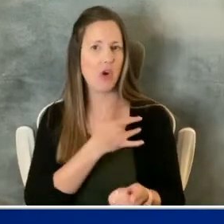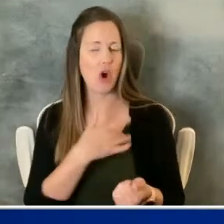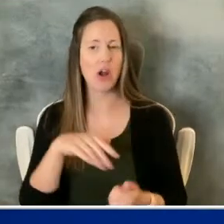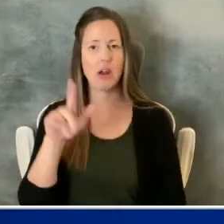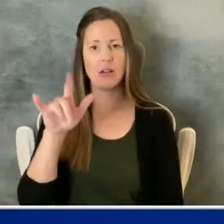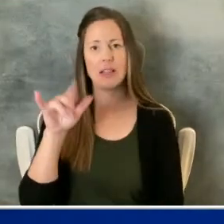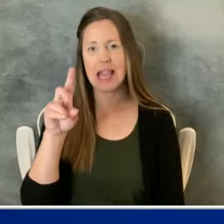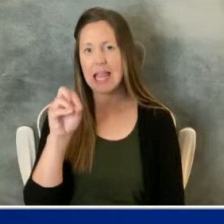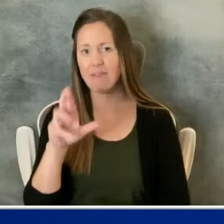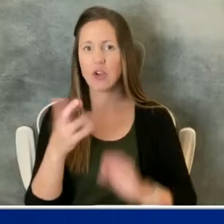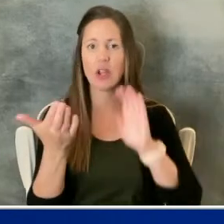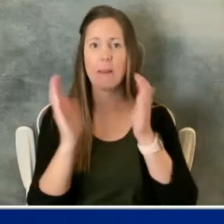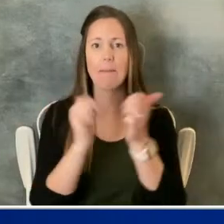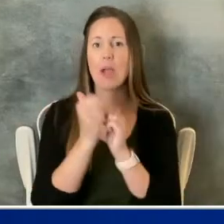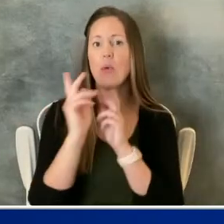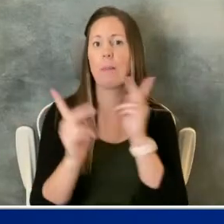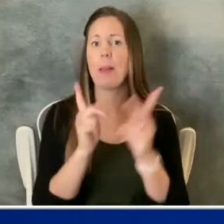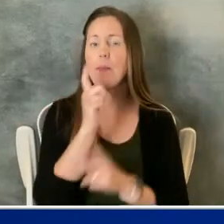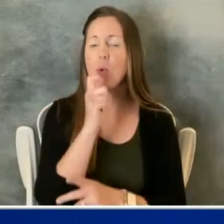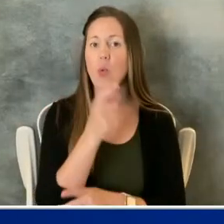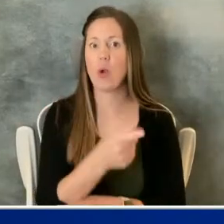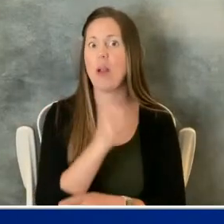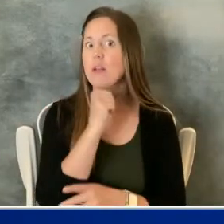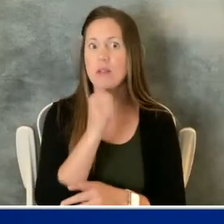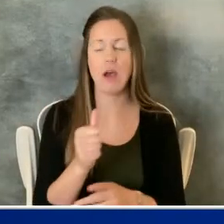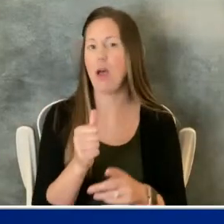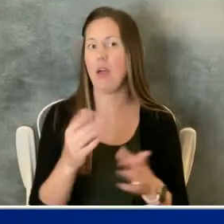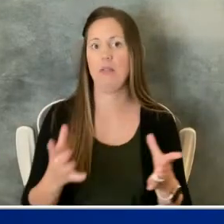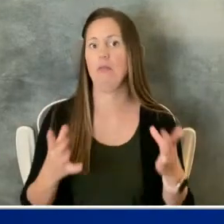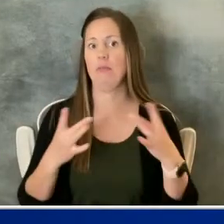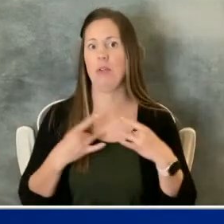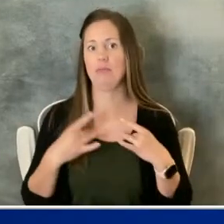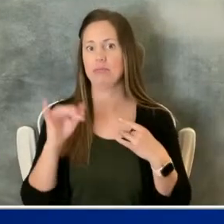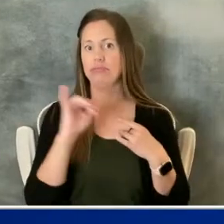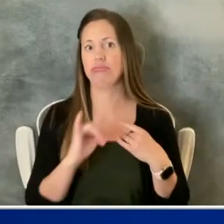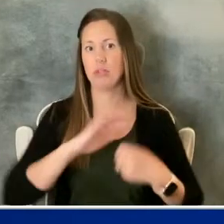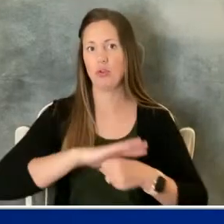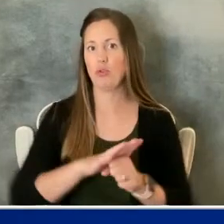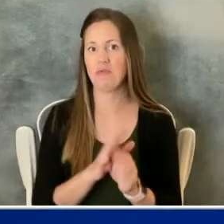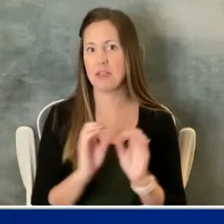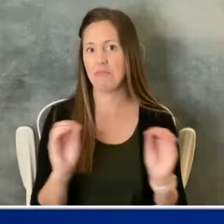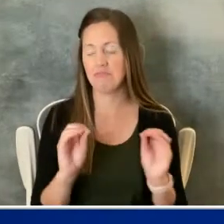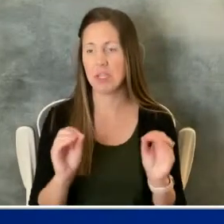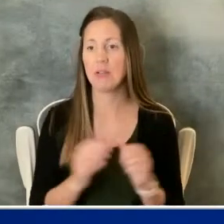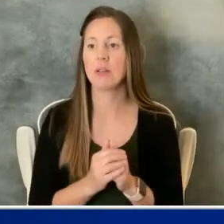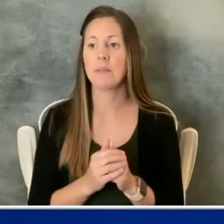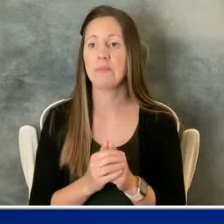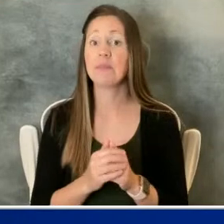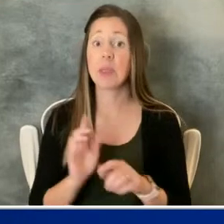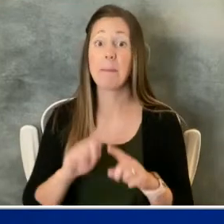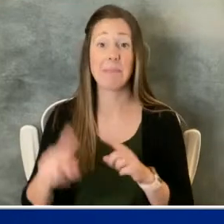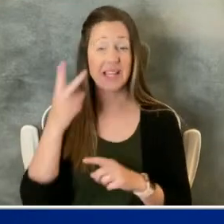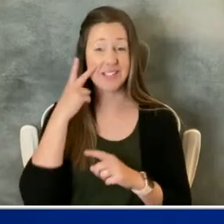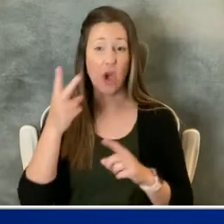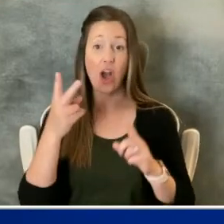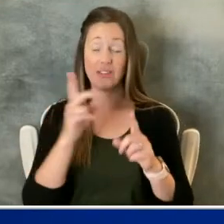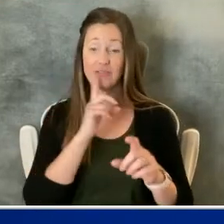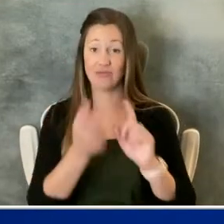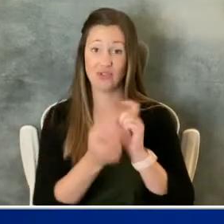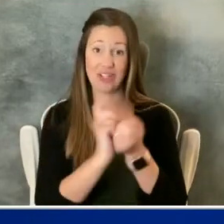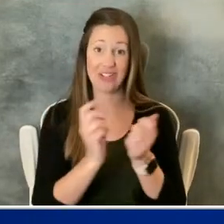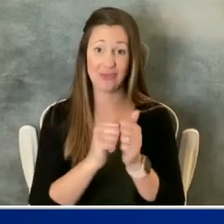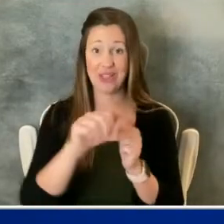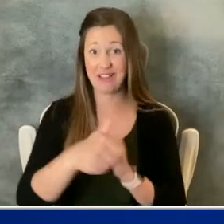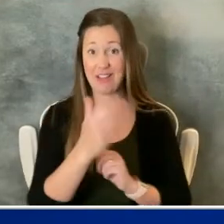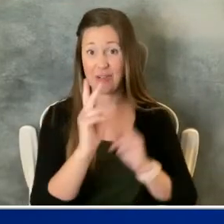people that did not have COVID, SARS-CoV-2 infection or COVID, but they actually saw physical changes in those other people with those long symptoms.